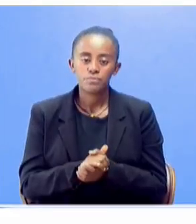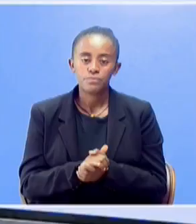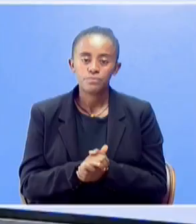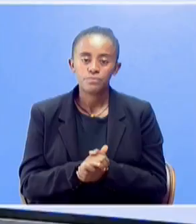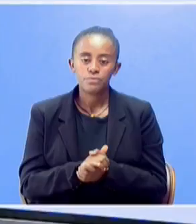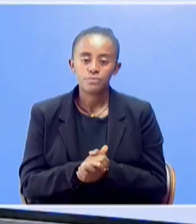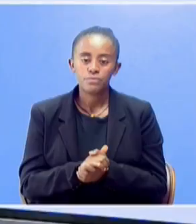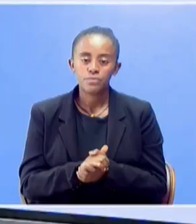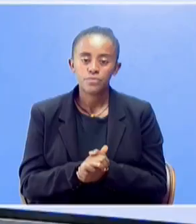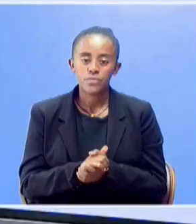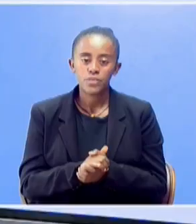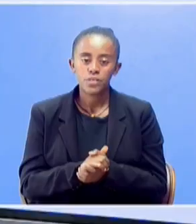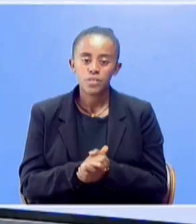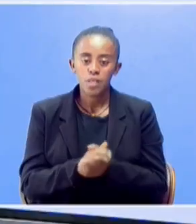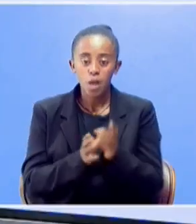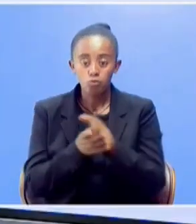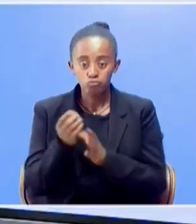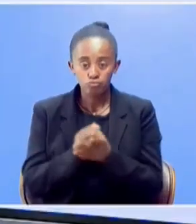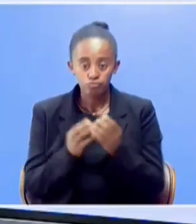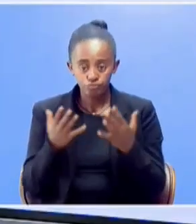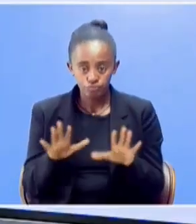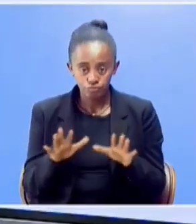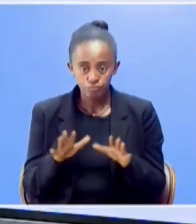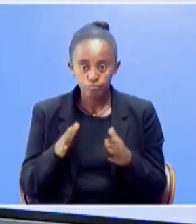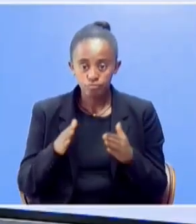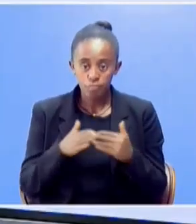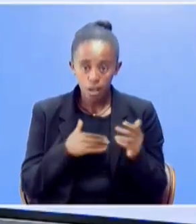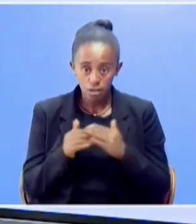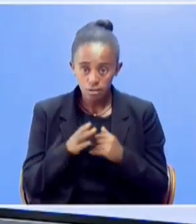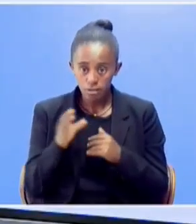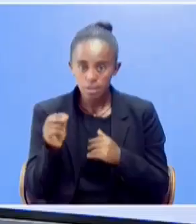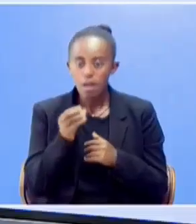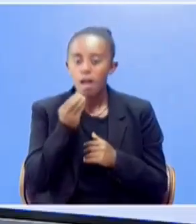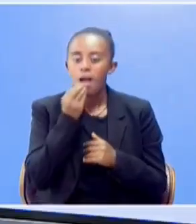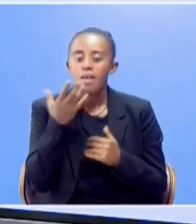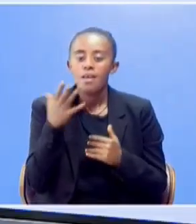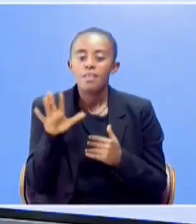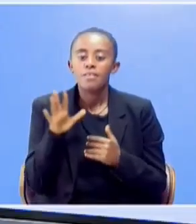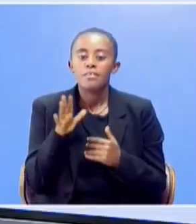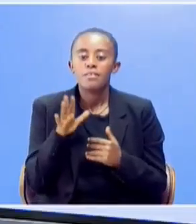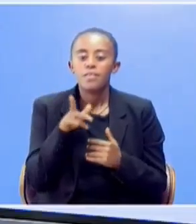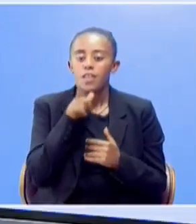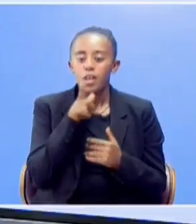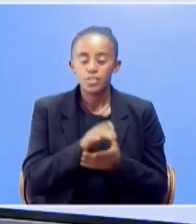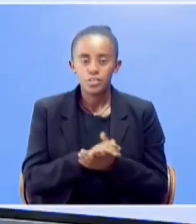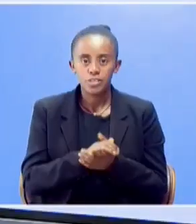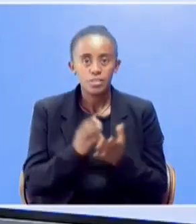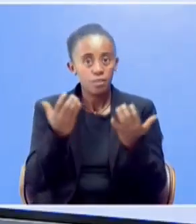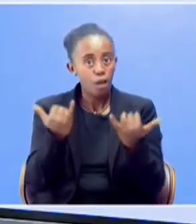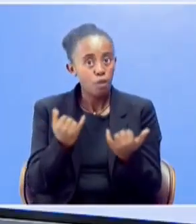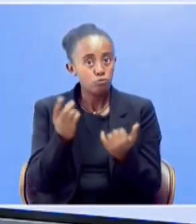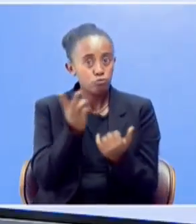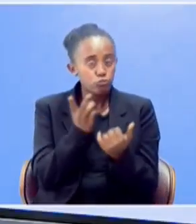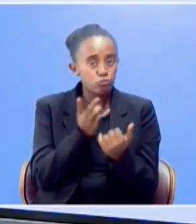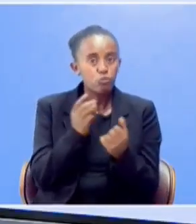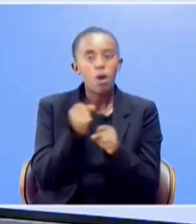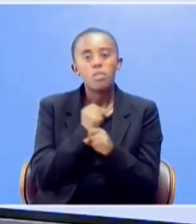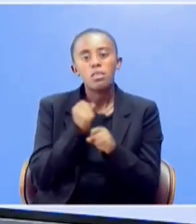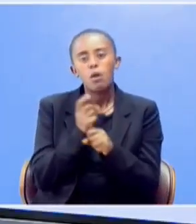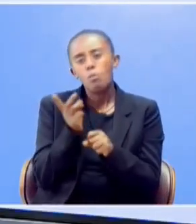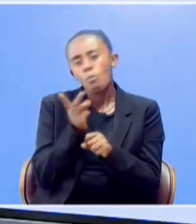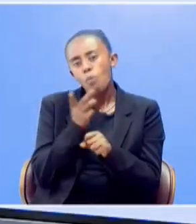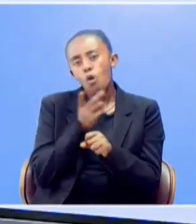Look, I washed my hand and I ate lunch. Now, these two activities are